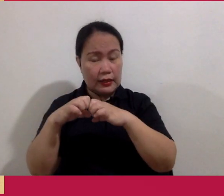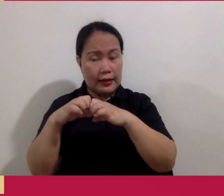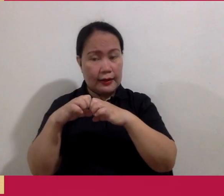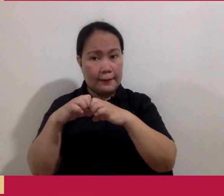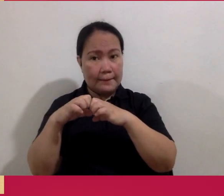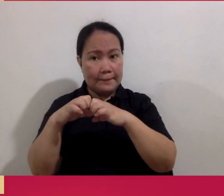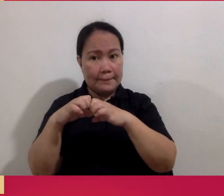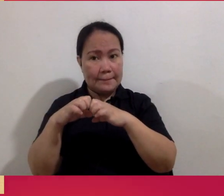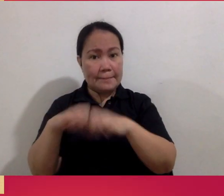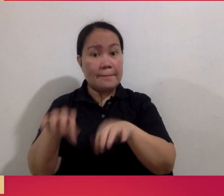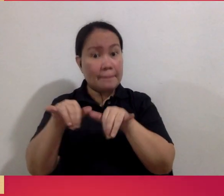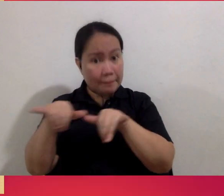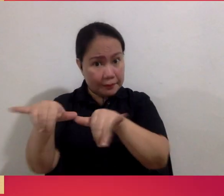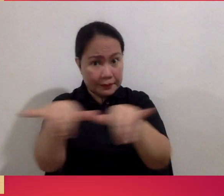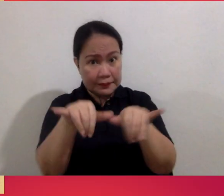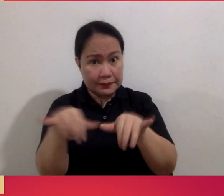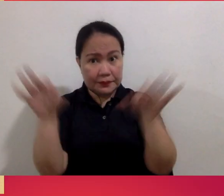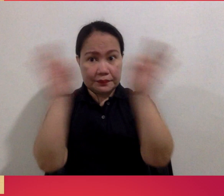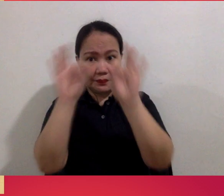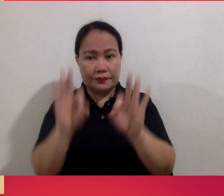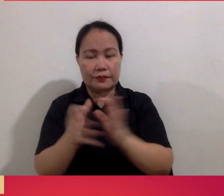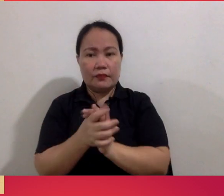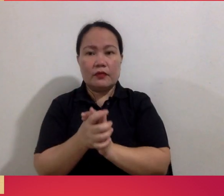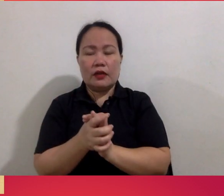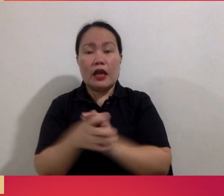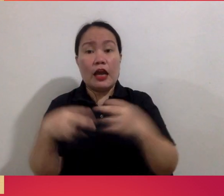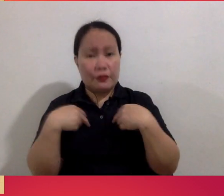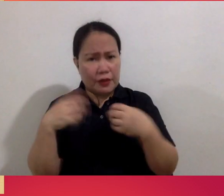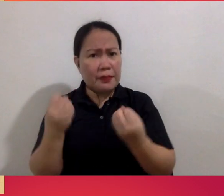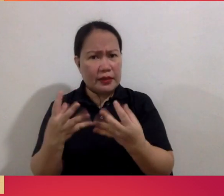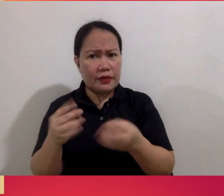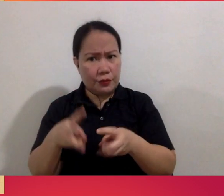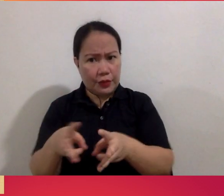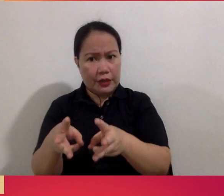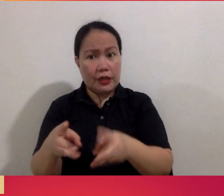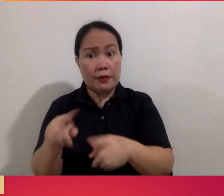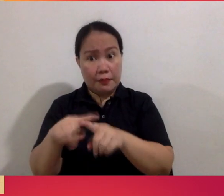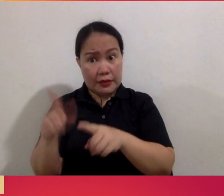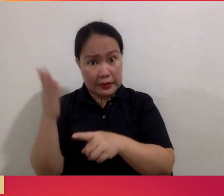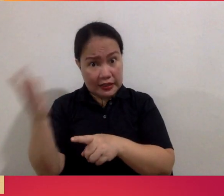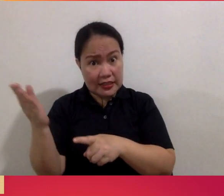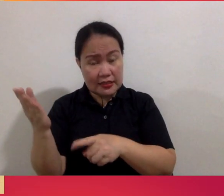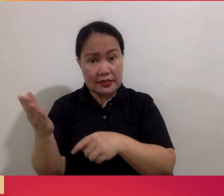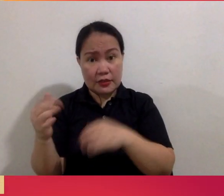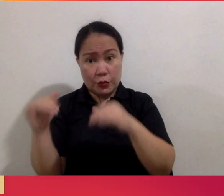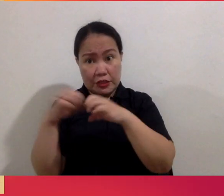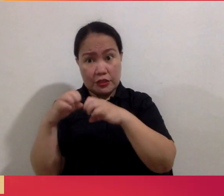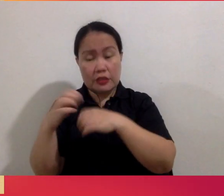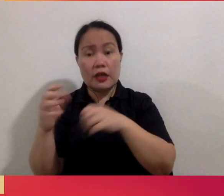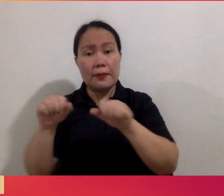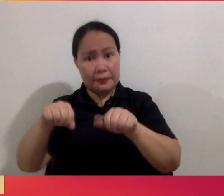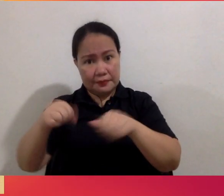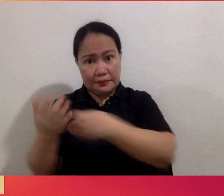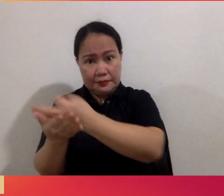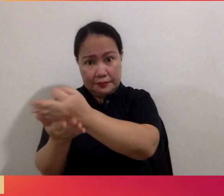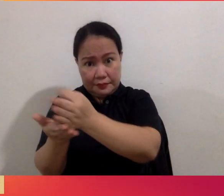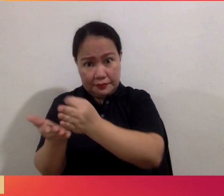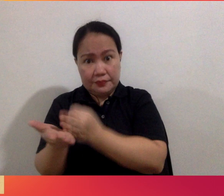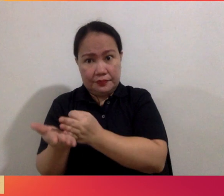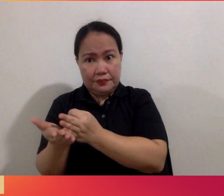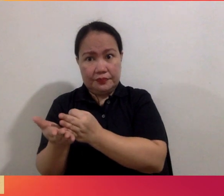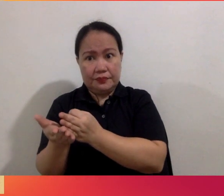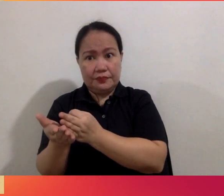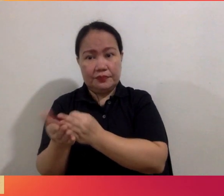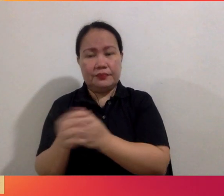para ma-solve yung quadratic equation. Pero this equation is factorable. So, we solve this